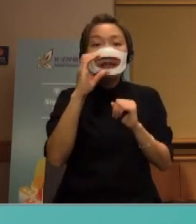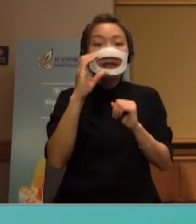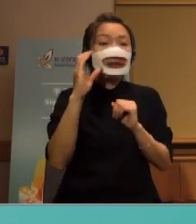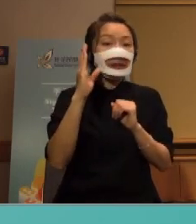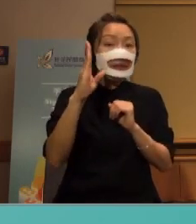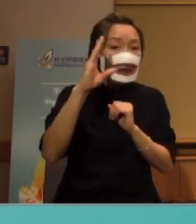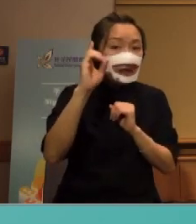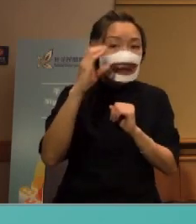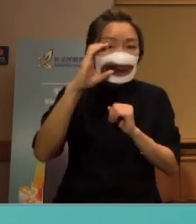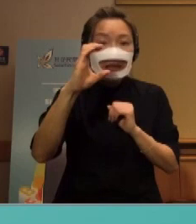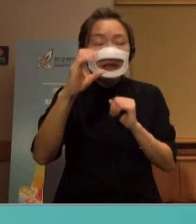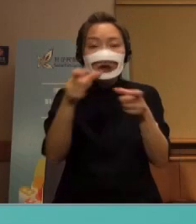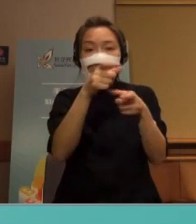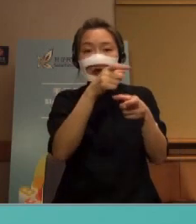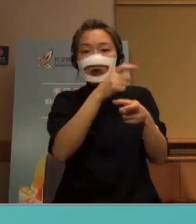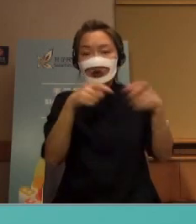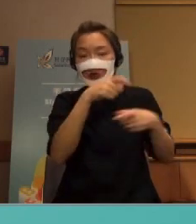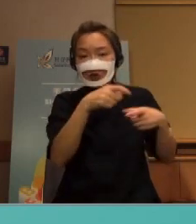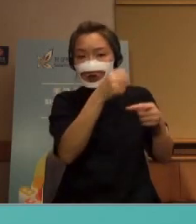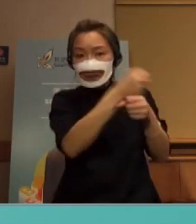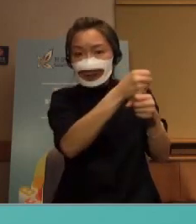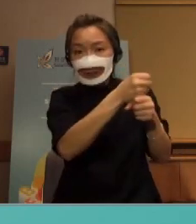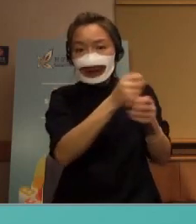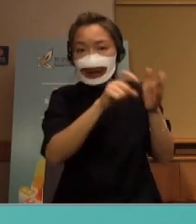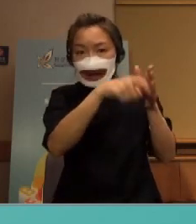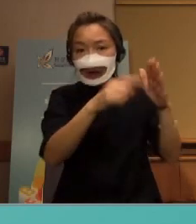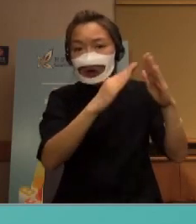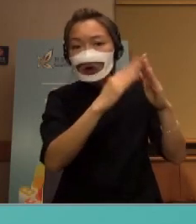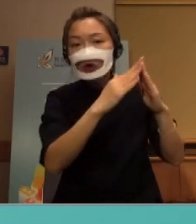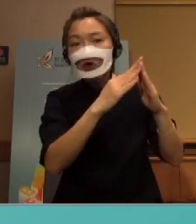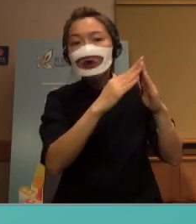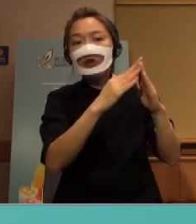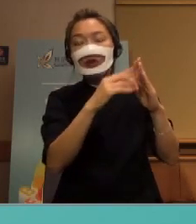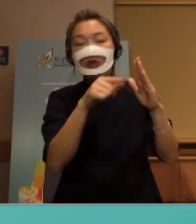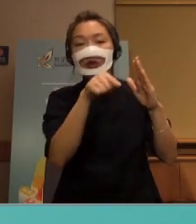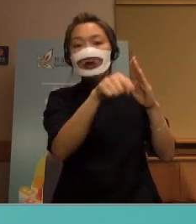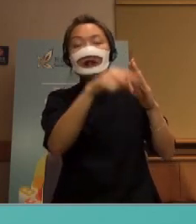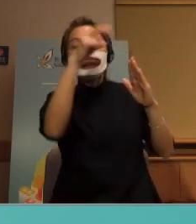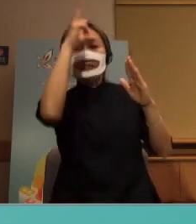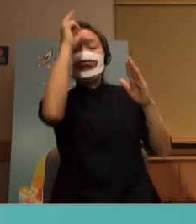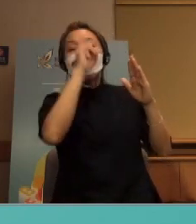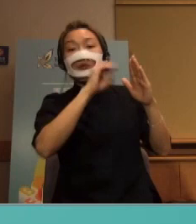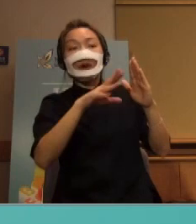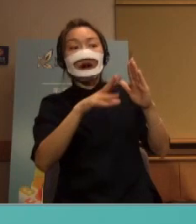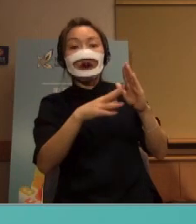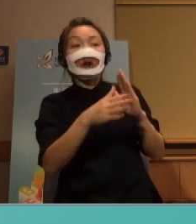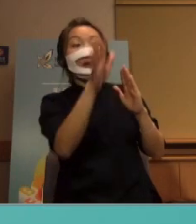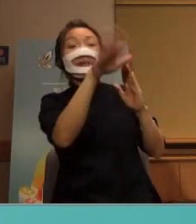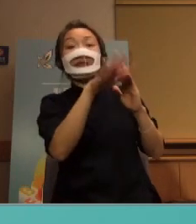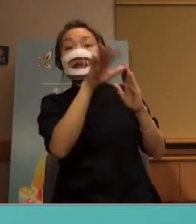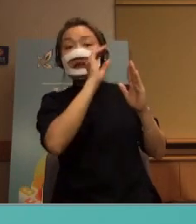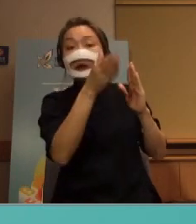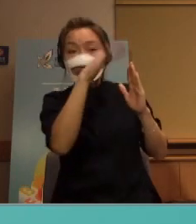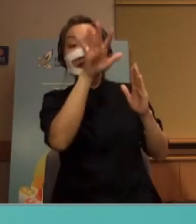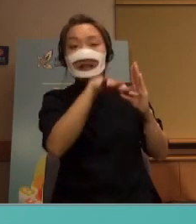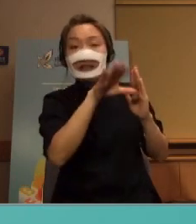pillars where the government can say, I now have allocated like $500 billion that can only be earned if you actually